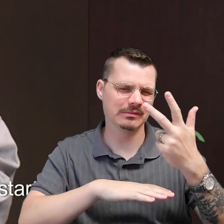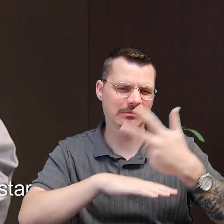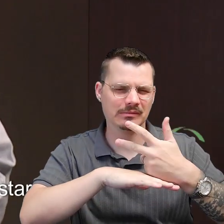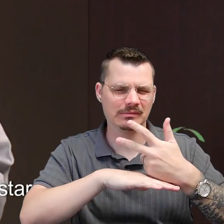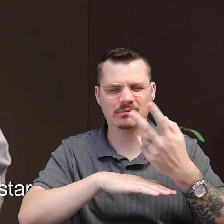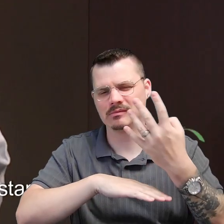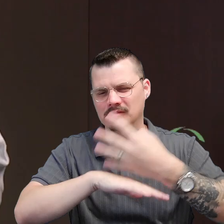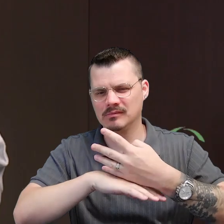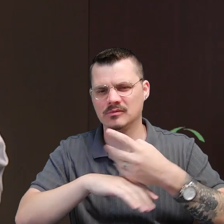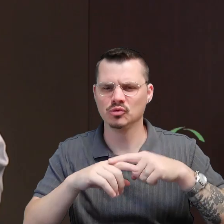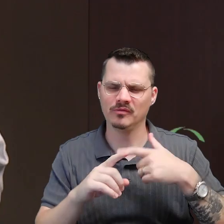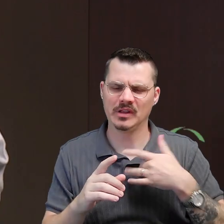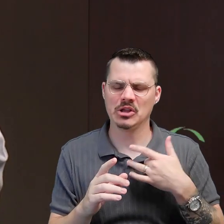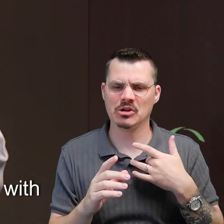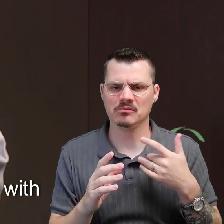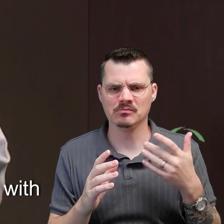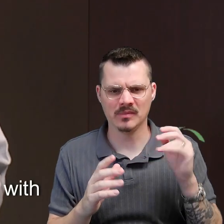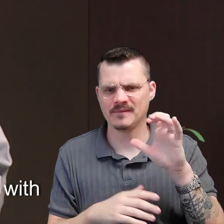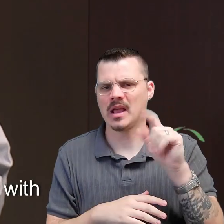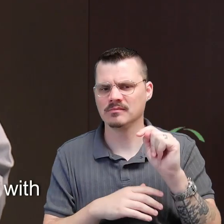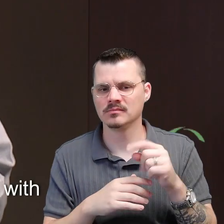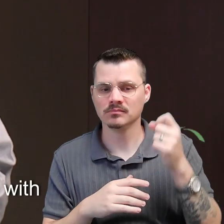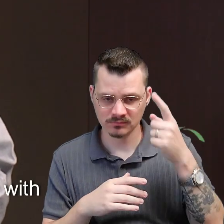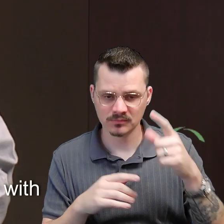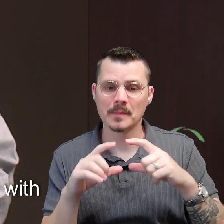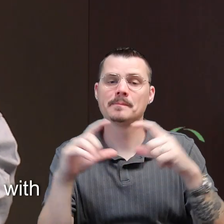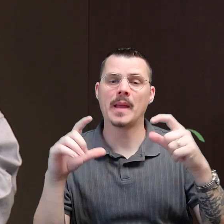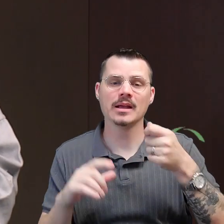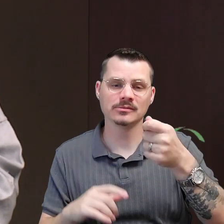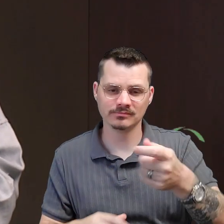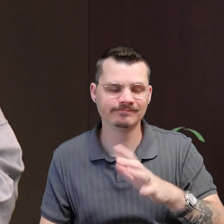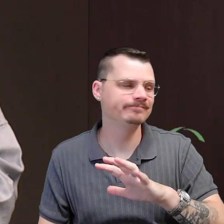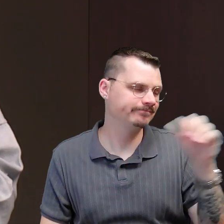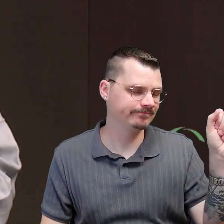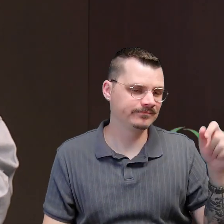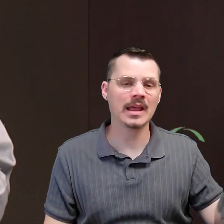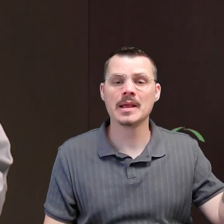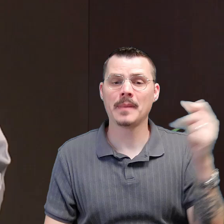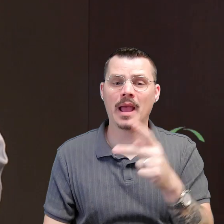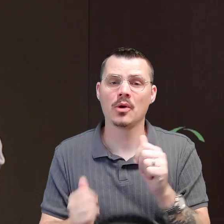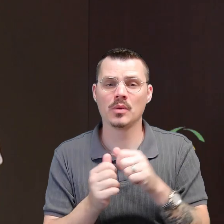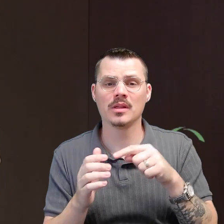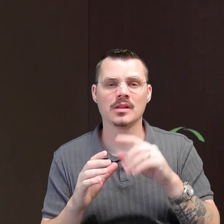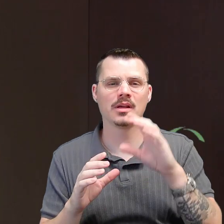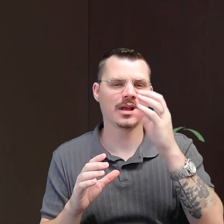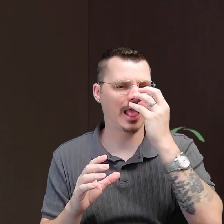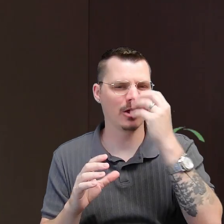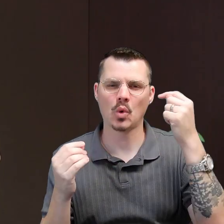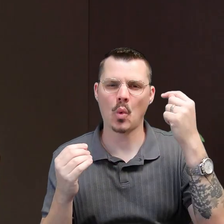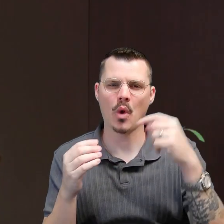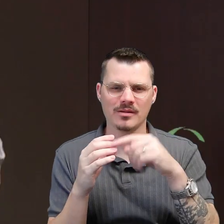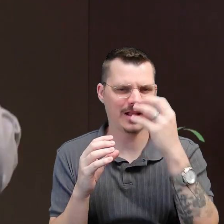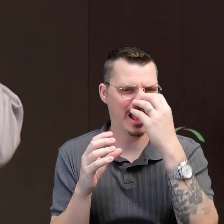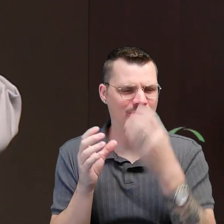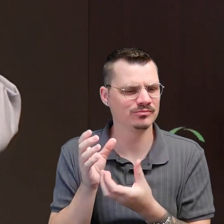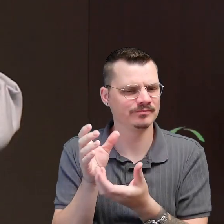4 days to start working, he went on a pass and he came back with a stuffed clown, a toy,